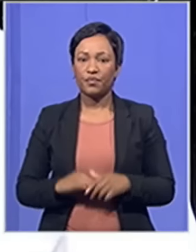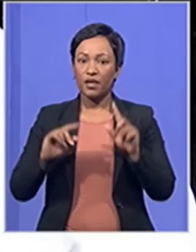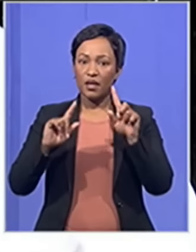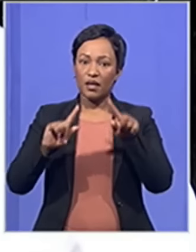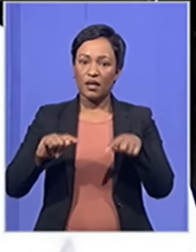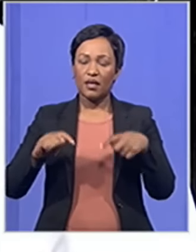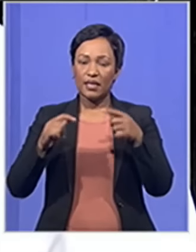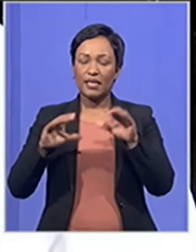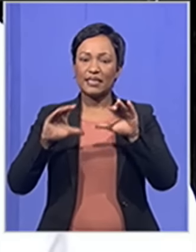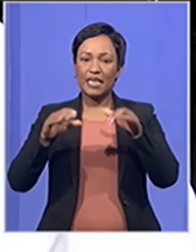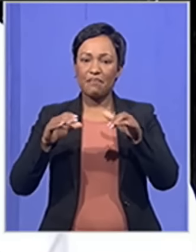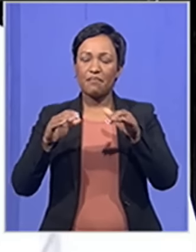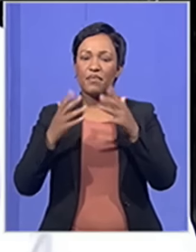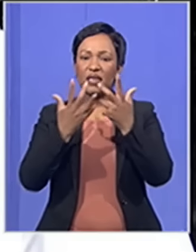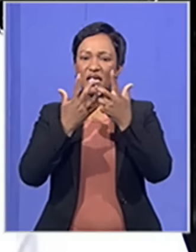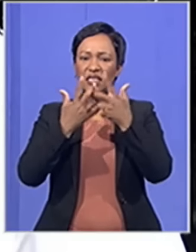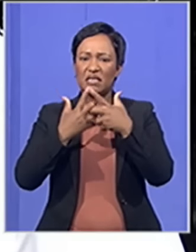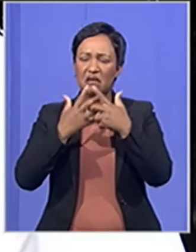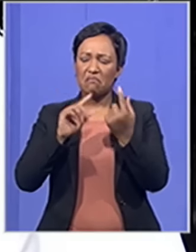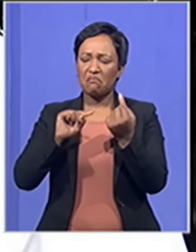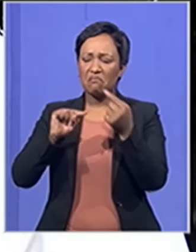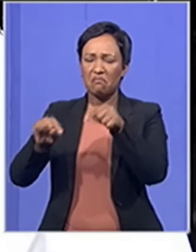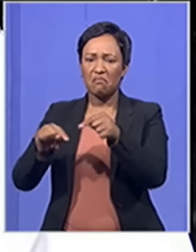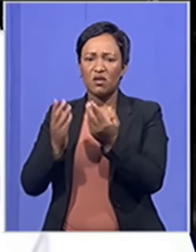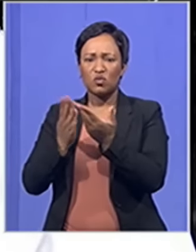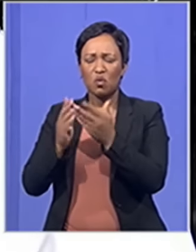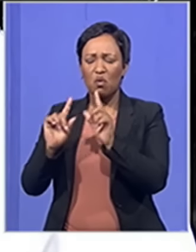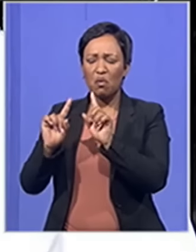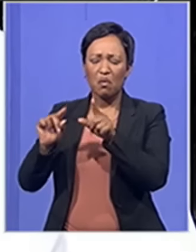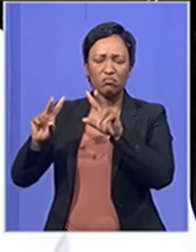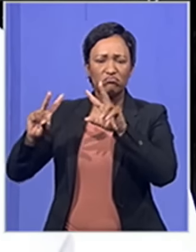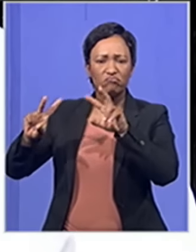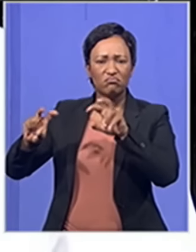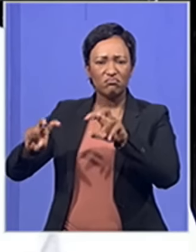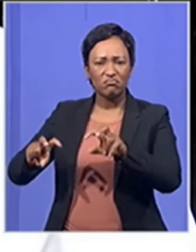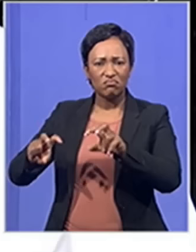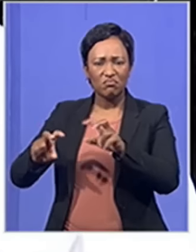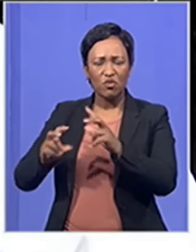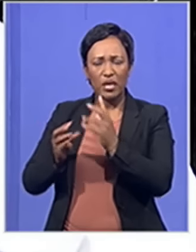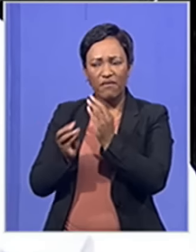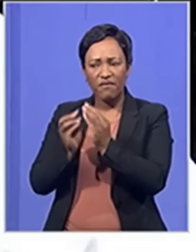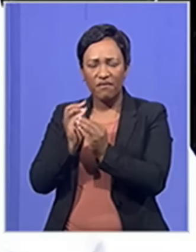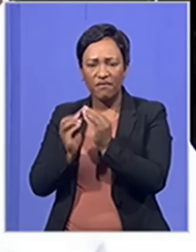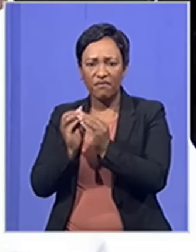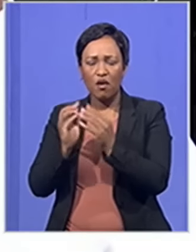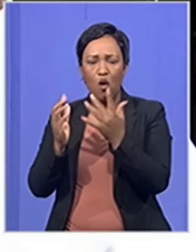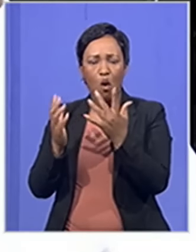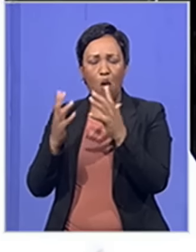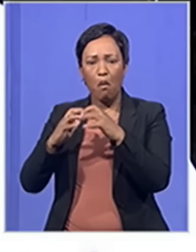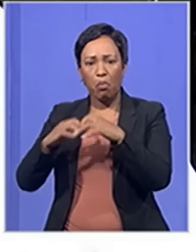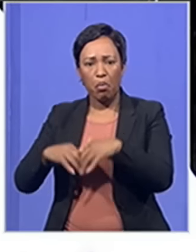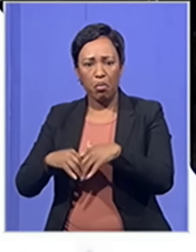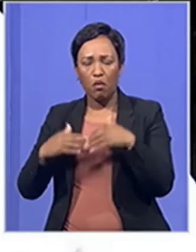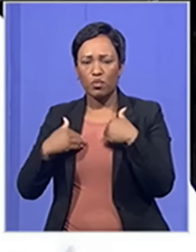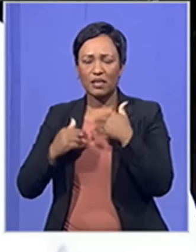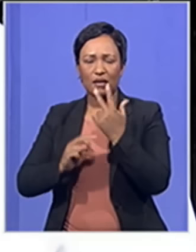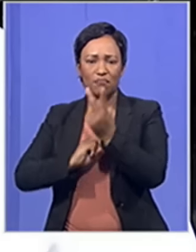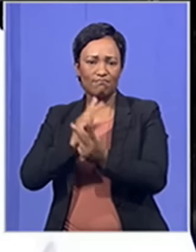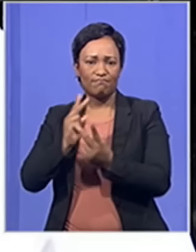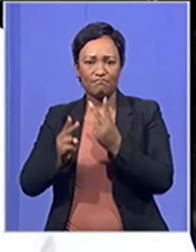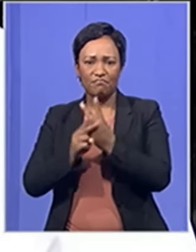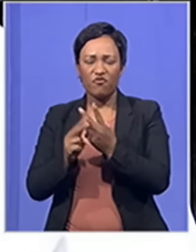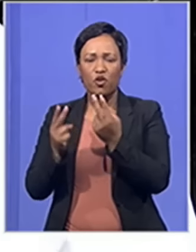visita sekolo go ya go checka gore a mme sekolo se ka renovatiwa kapa se ka demolishiwa go startiwe a fresh new